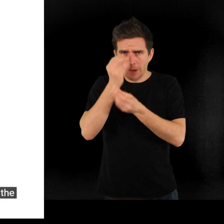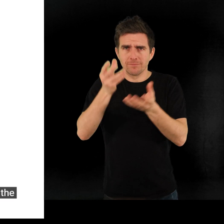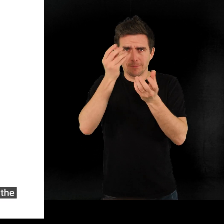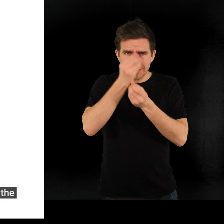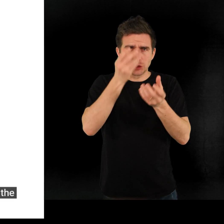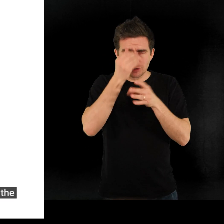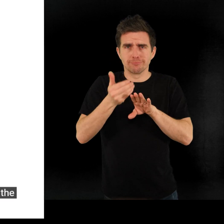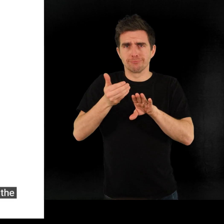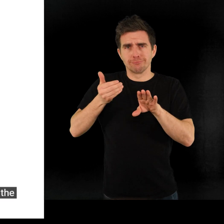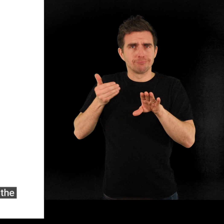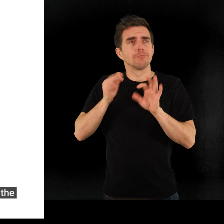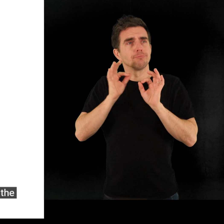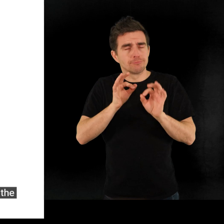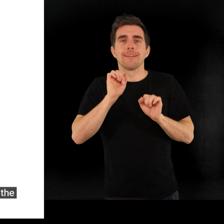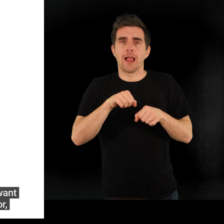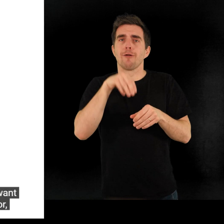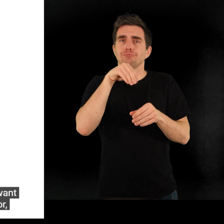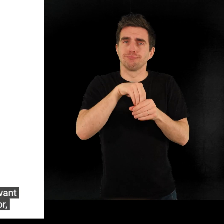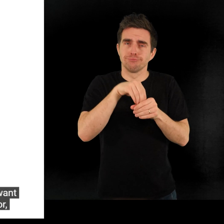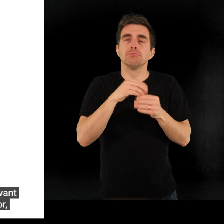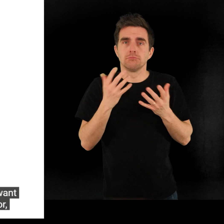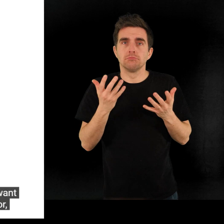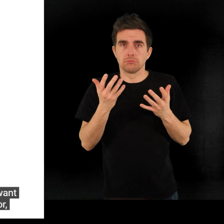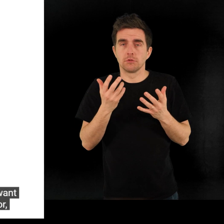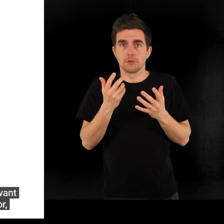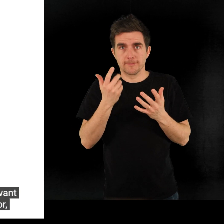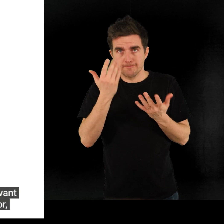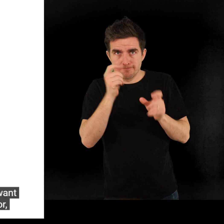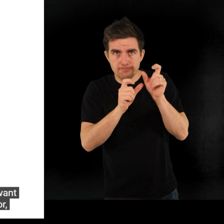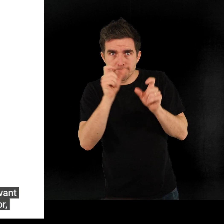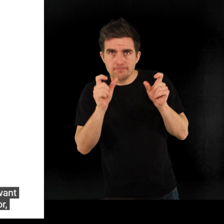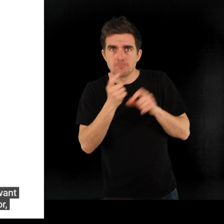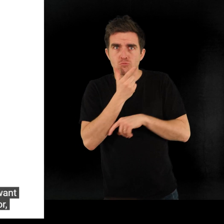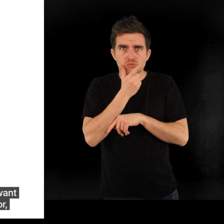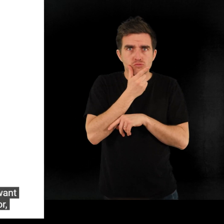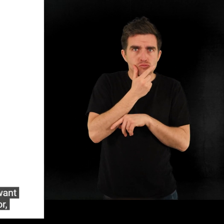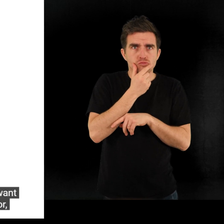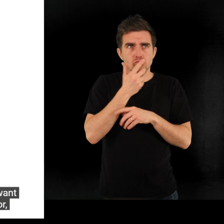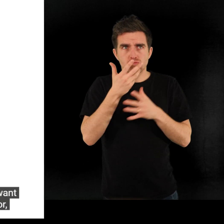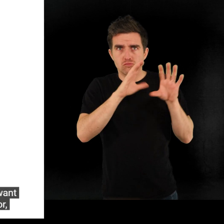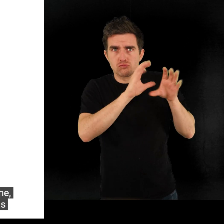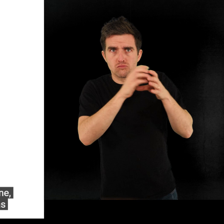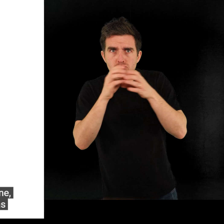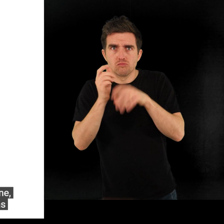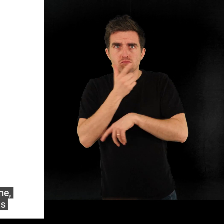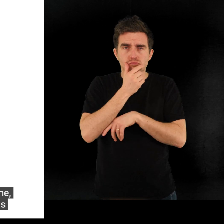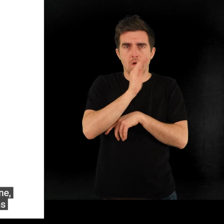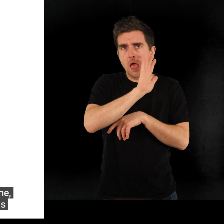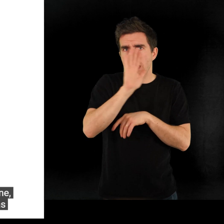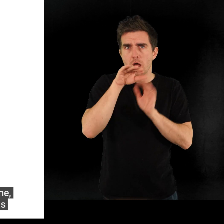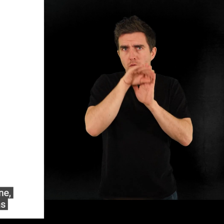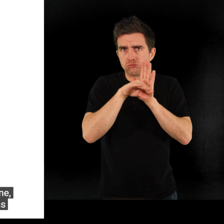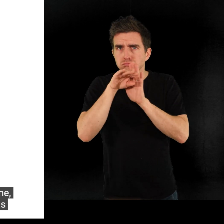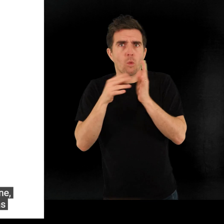correct information pertaining the elections. That is in terms of the candidates they want to vote for, which parties they stand for, their manifestos,